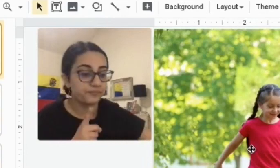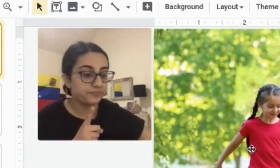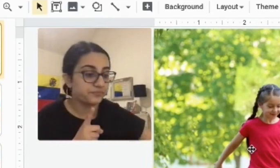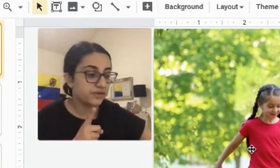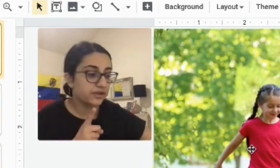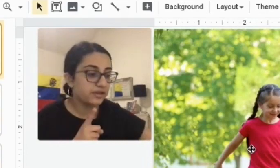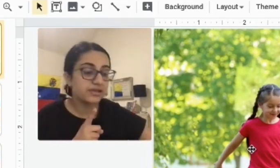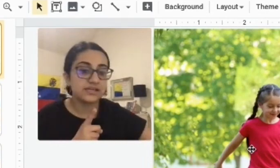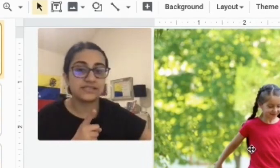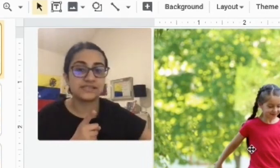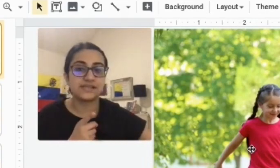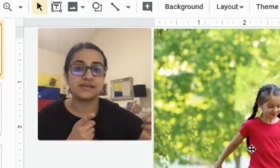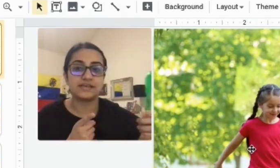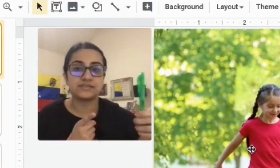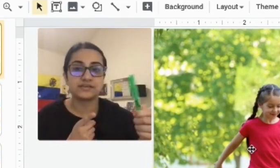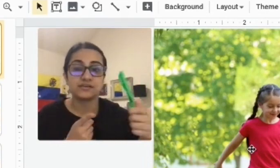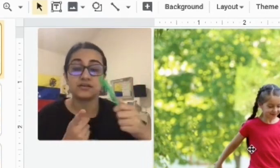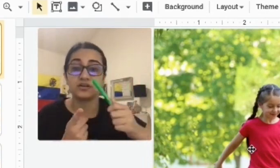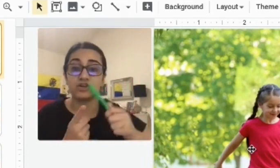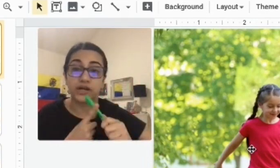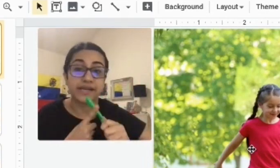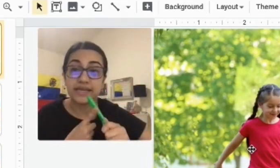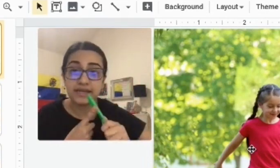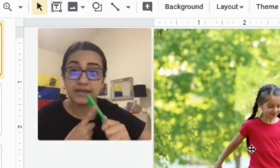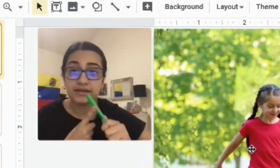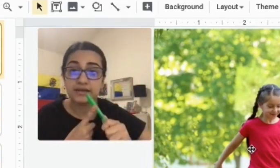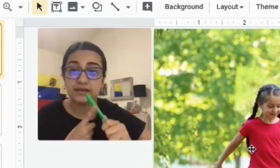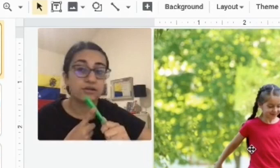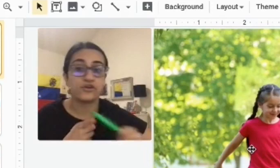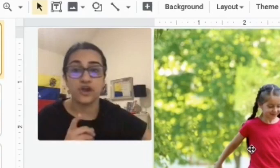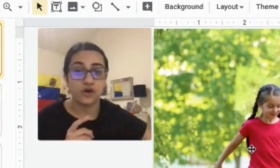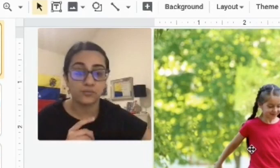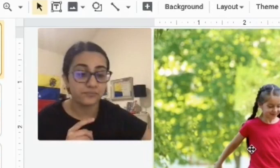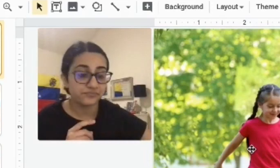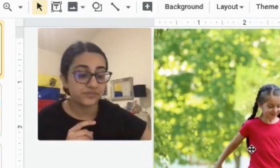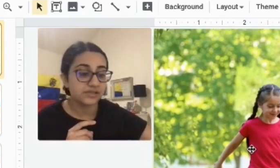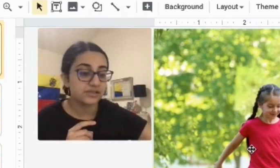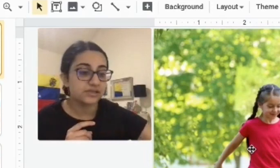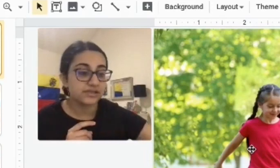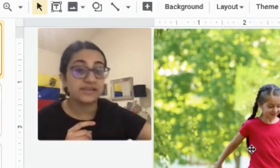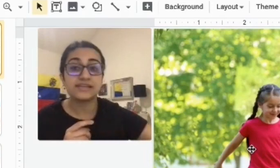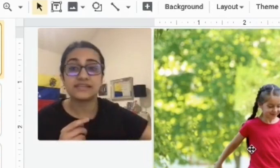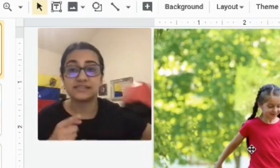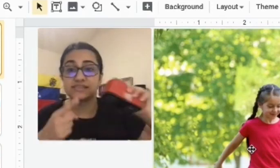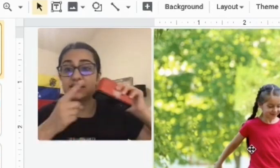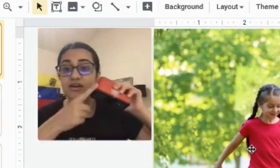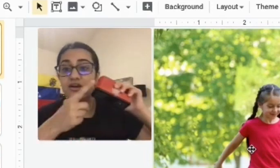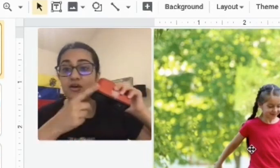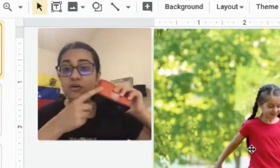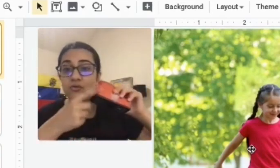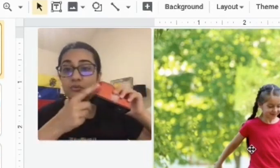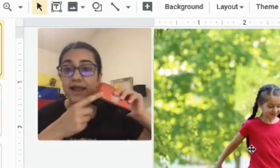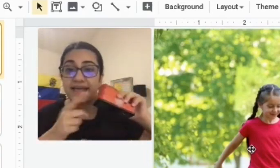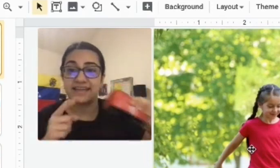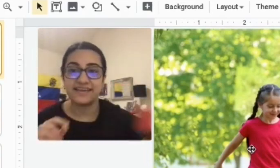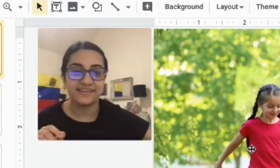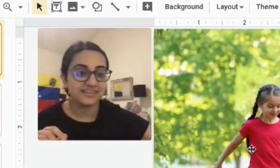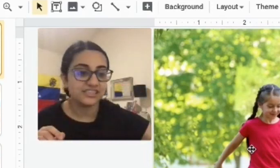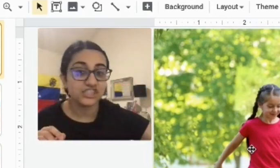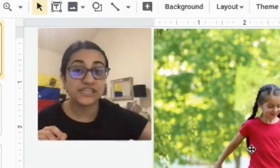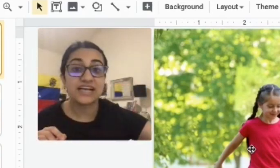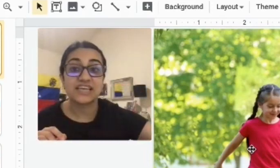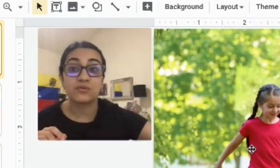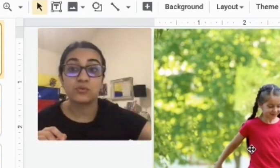No. Is it green? No. It is